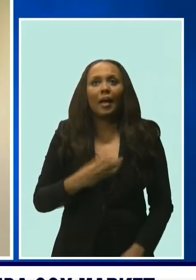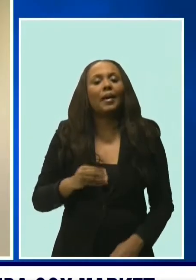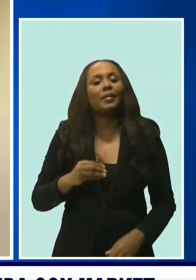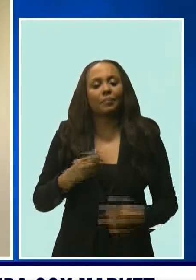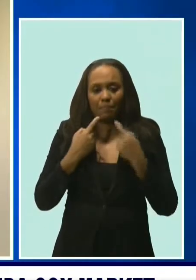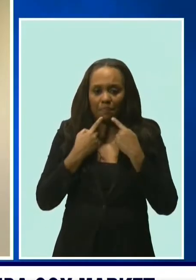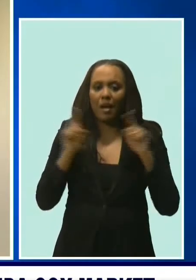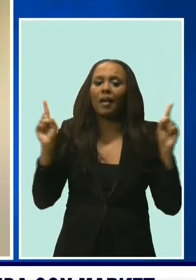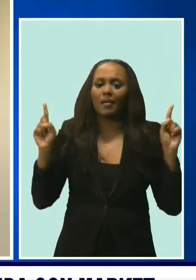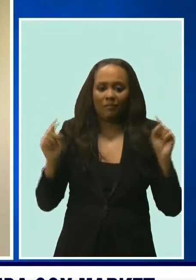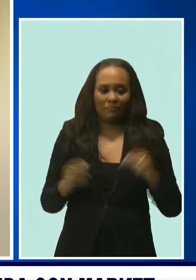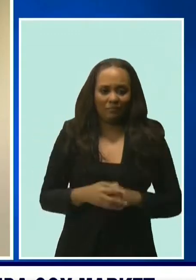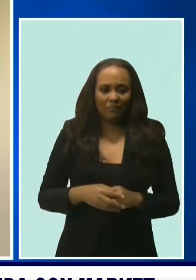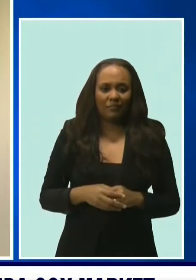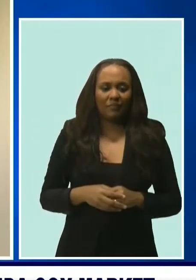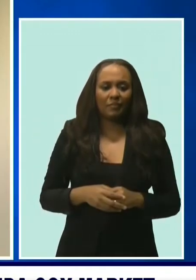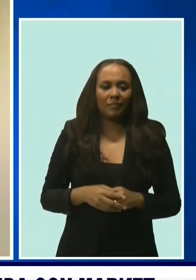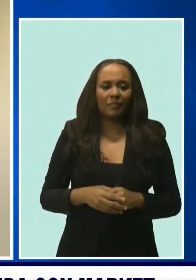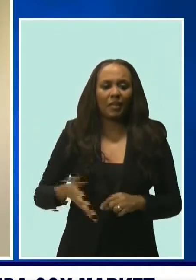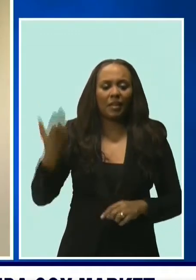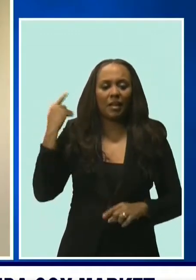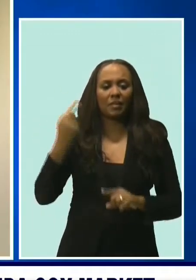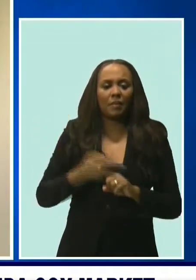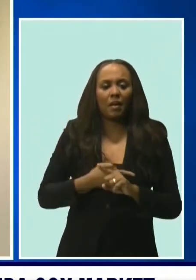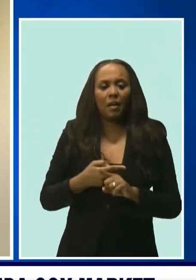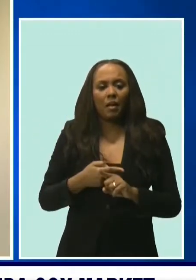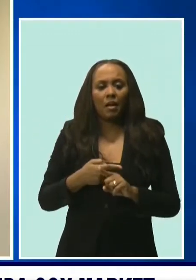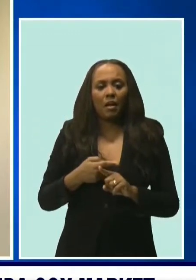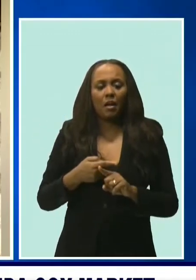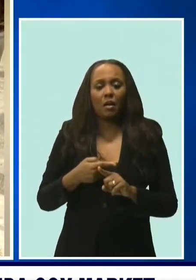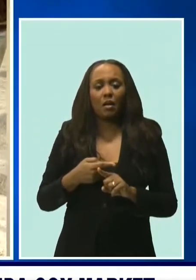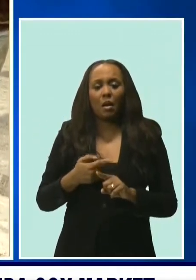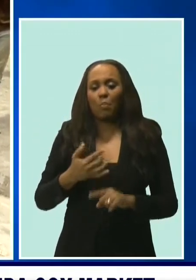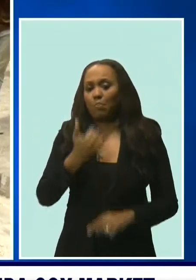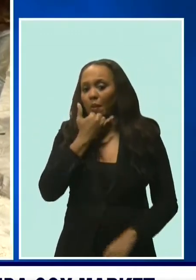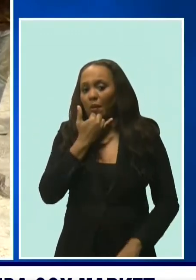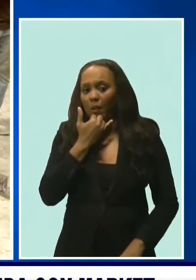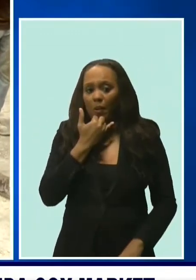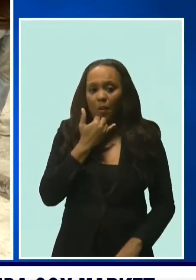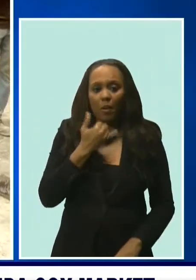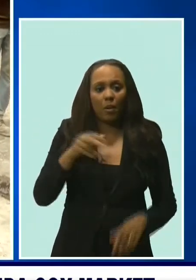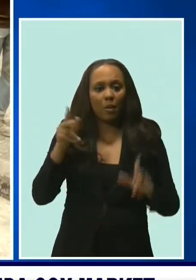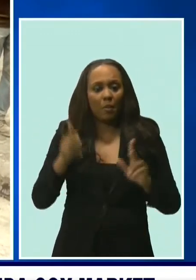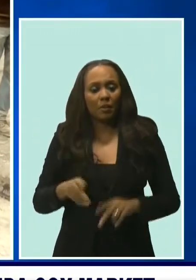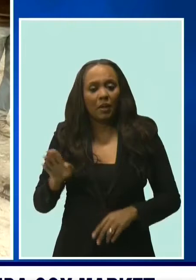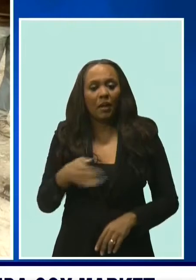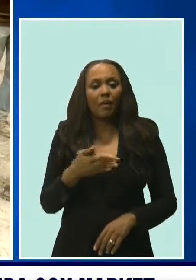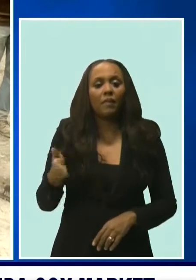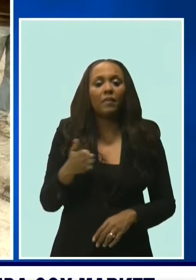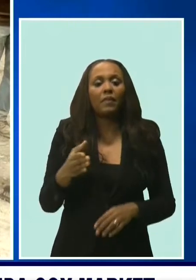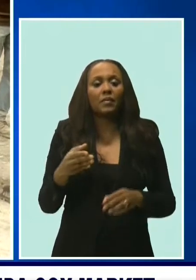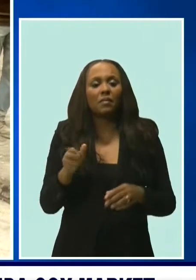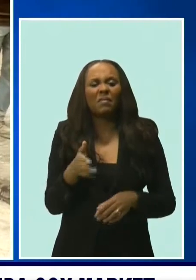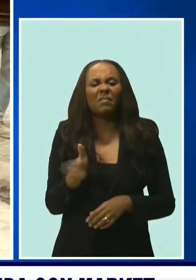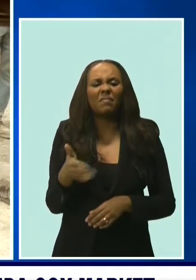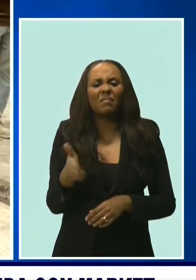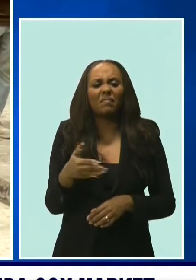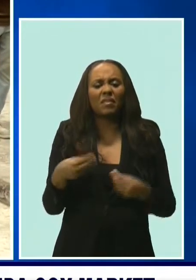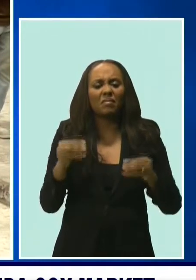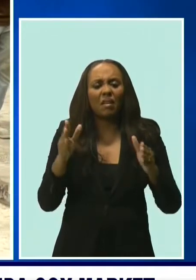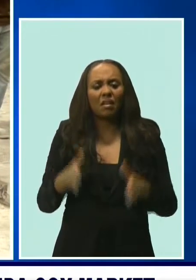Employment Bill 2020. Voicing his discomfort with the legislation, he pointed out that it opens Barbados to several ills, including